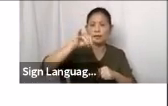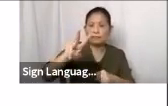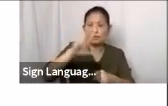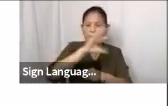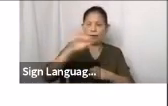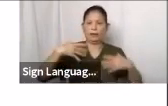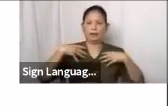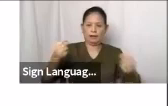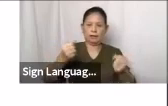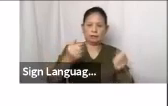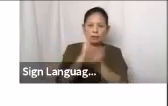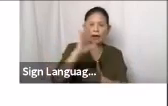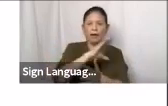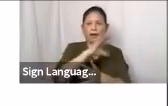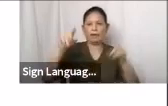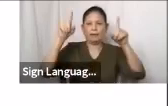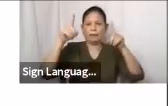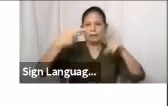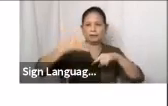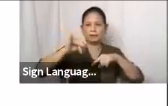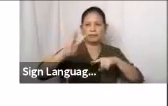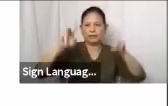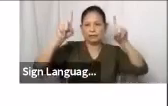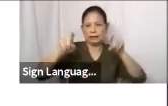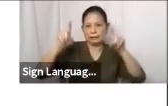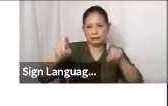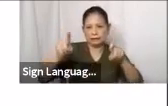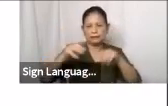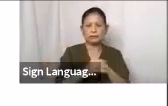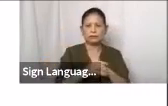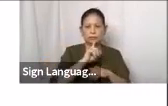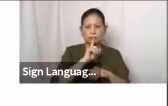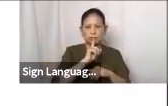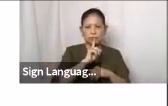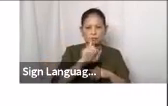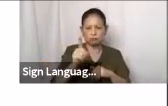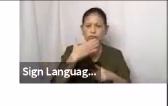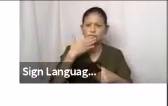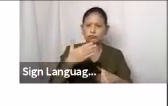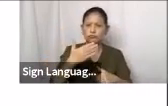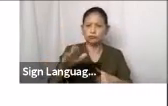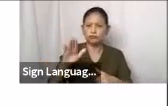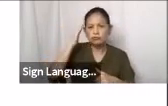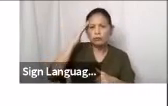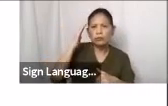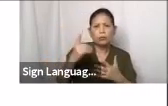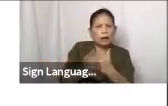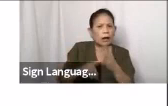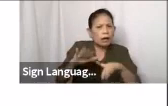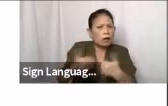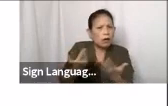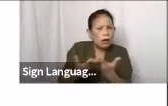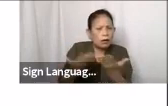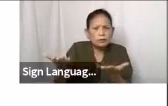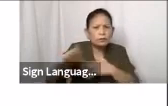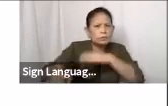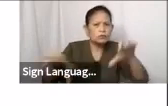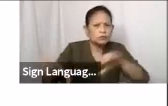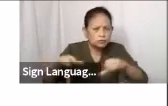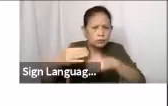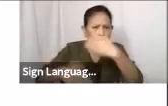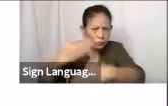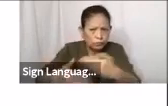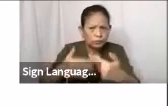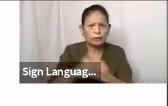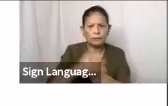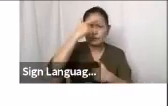testing services, providing them. So we were very keen to know that how they are doing their transition process, because